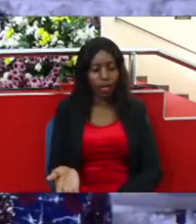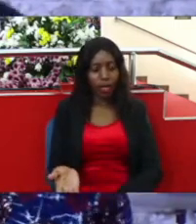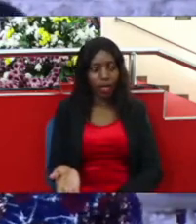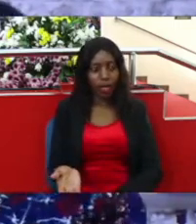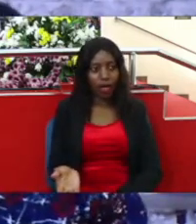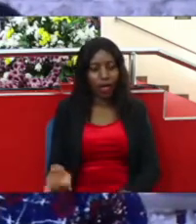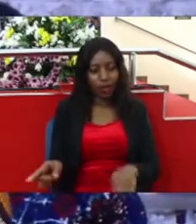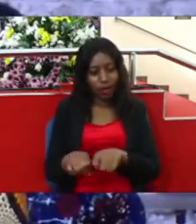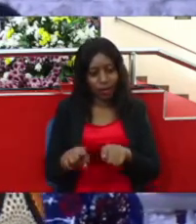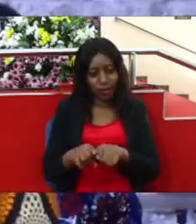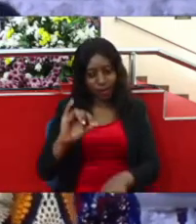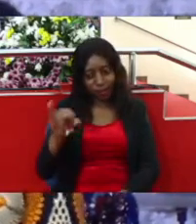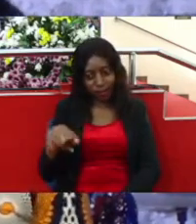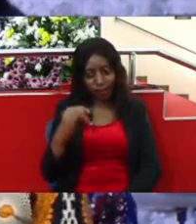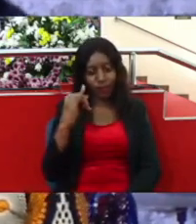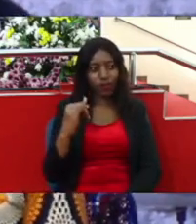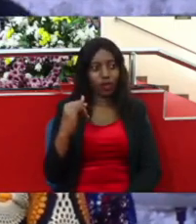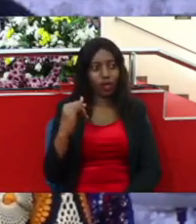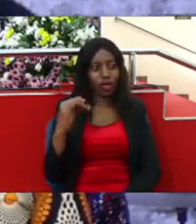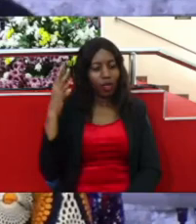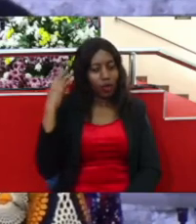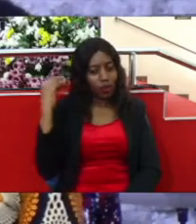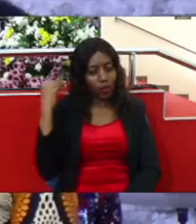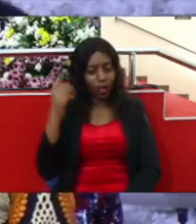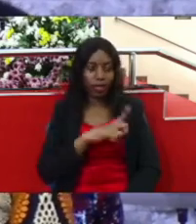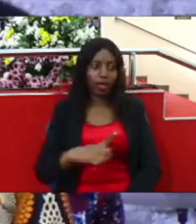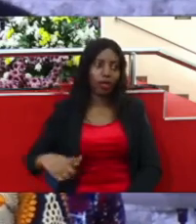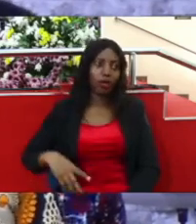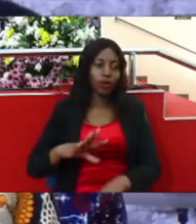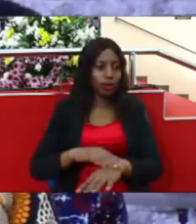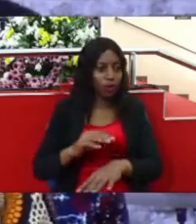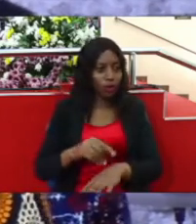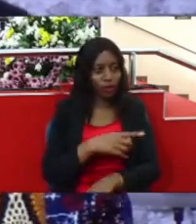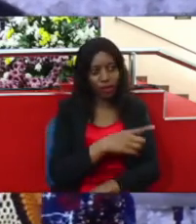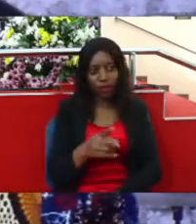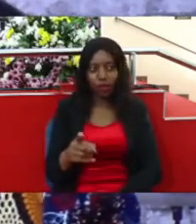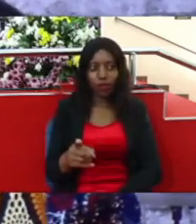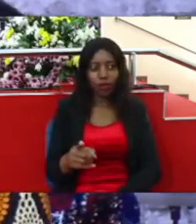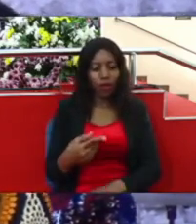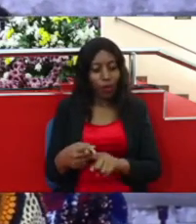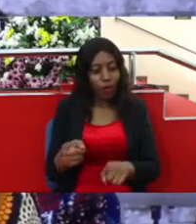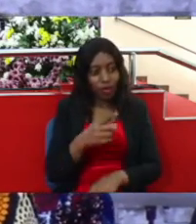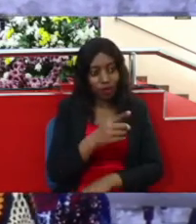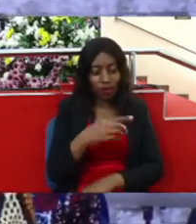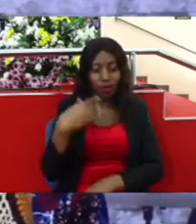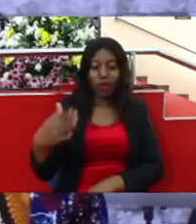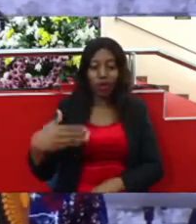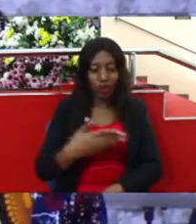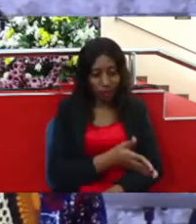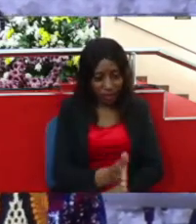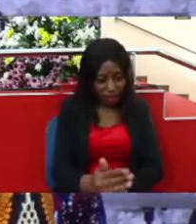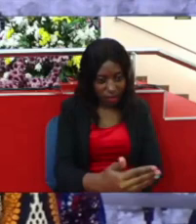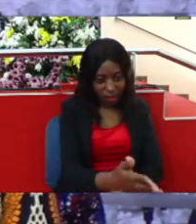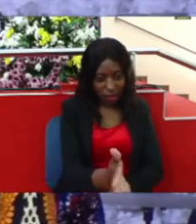you be here and you have heard the Lord calling you? Pengine uko hapa na umesikia Mungu akikuita. But you have kept on running. Lakini umekuwa ukikimbia.